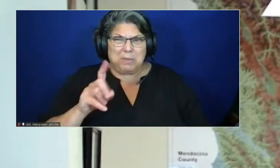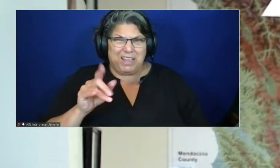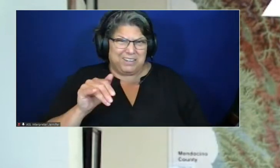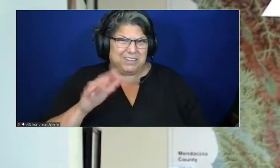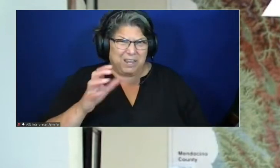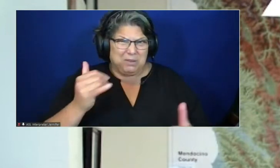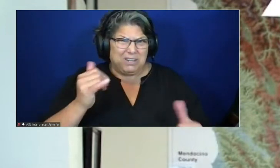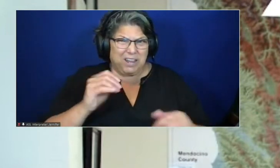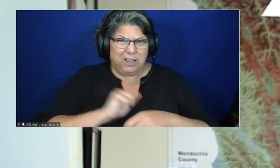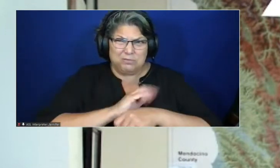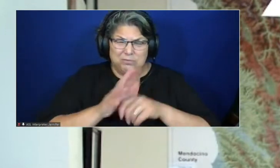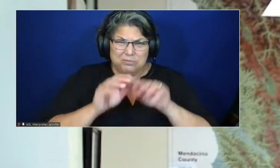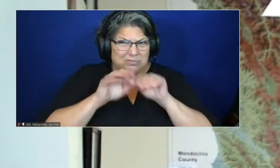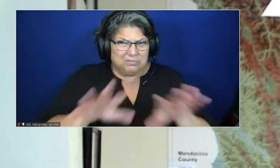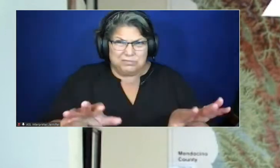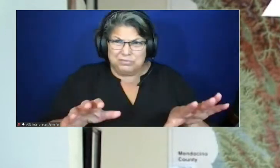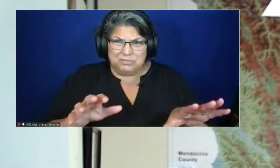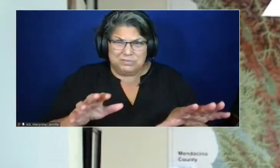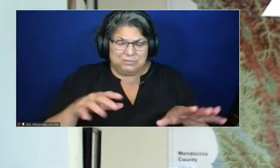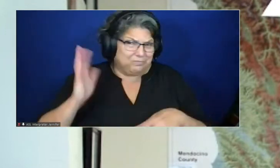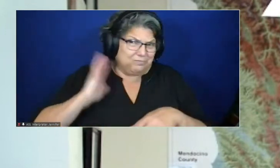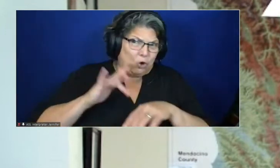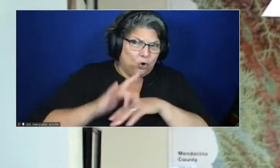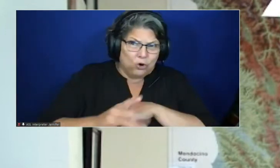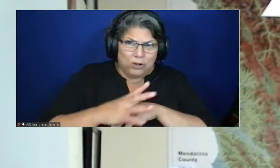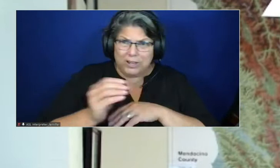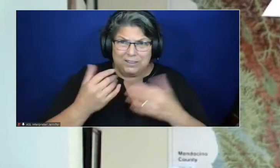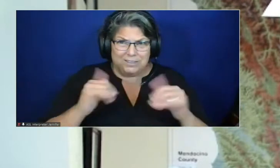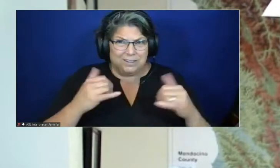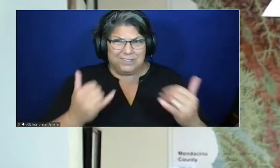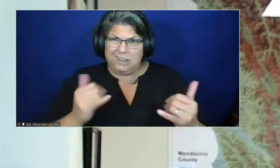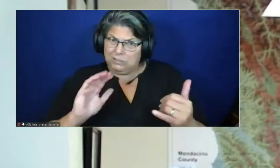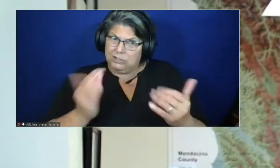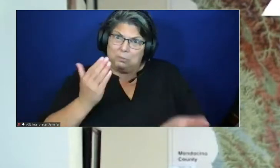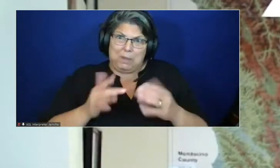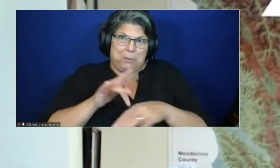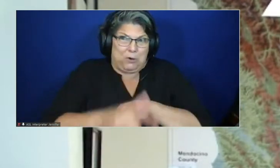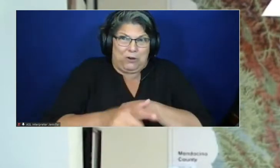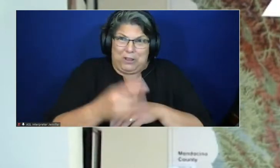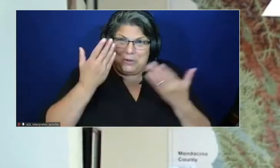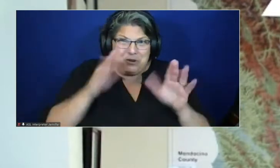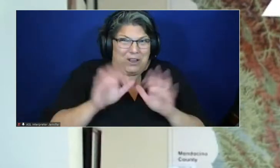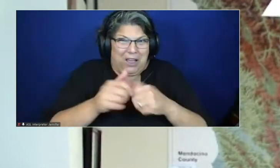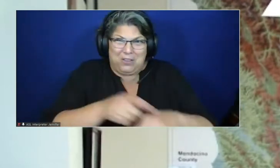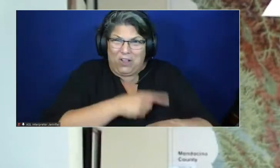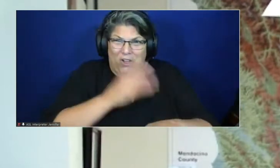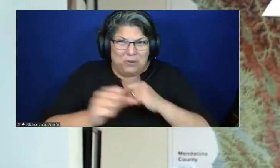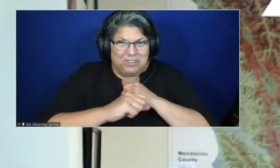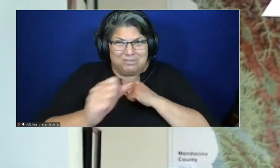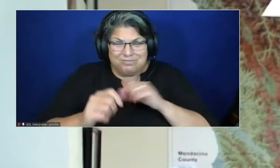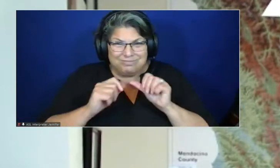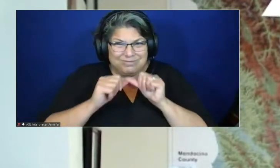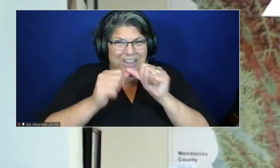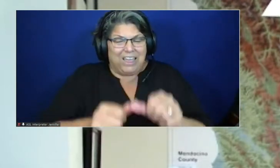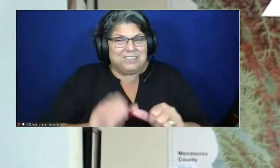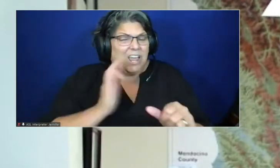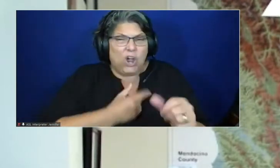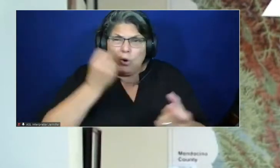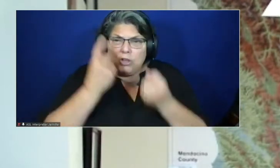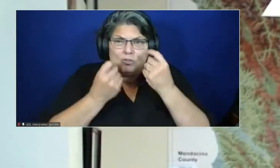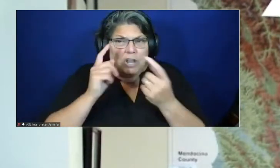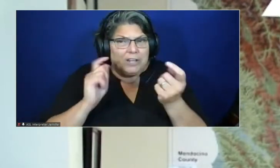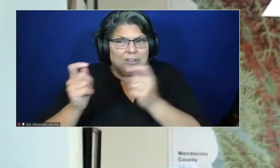on in the course, and even at this point, it may be early on in the course, we don't know, our understanding changes, and we try and modify